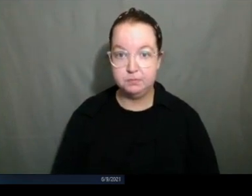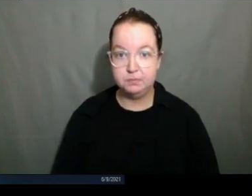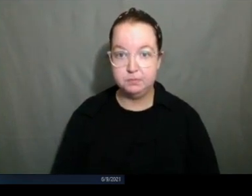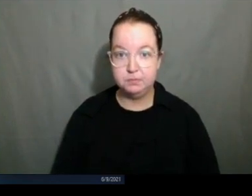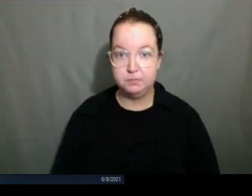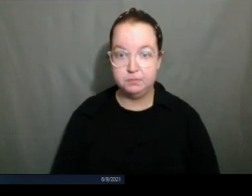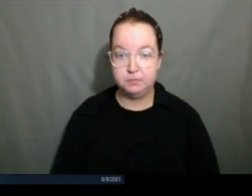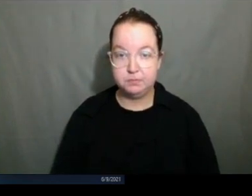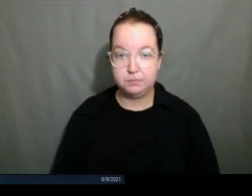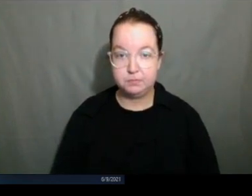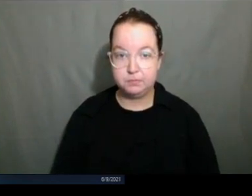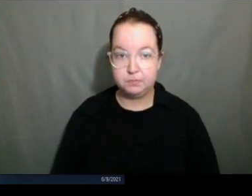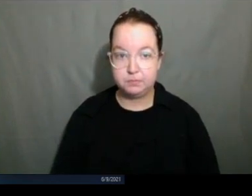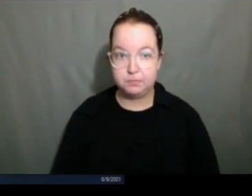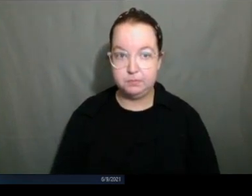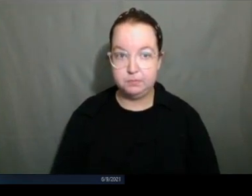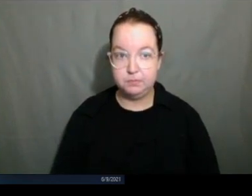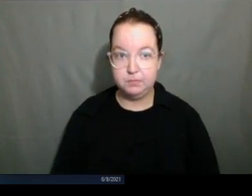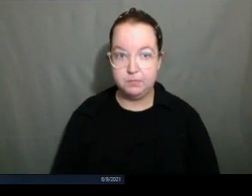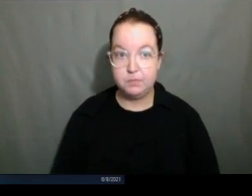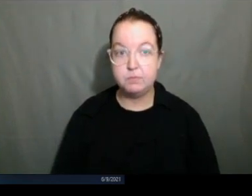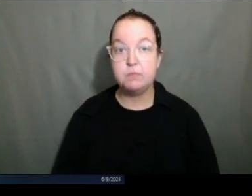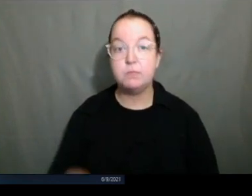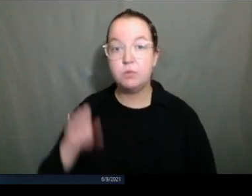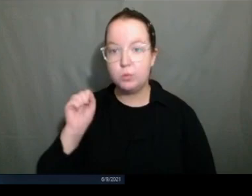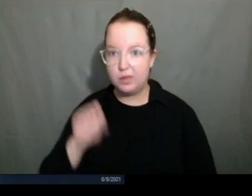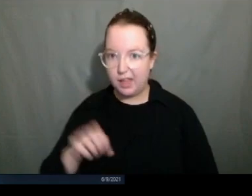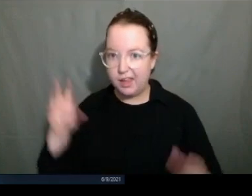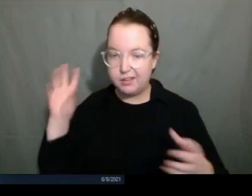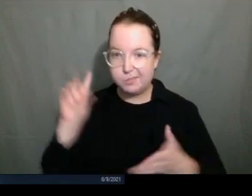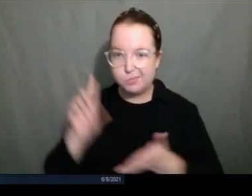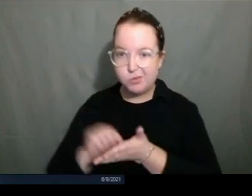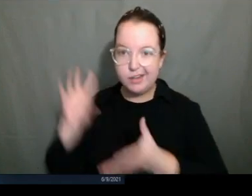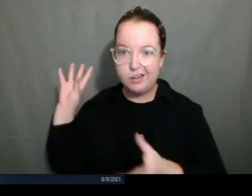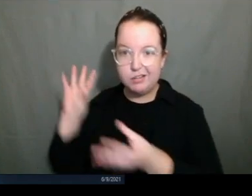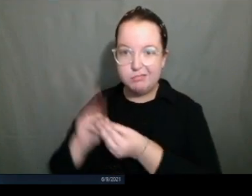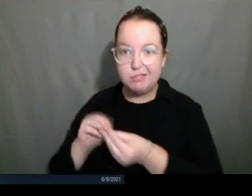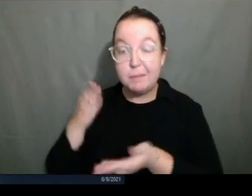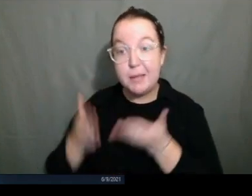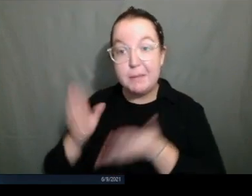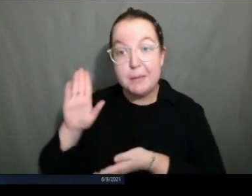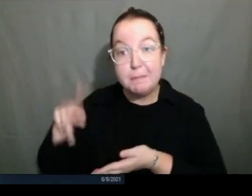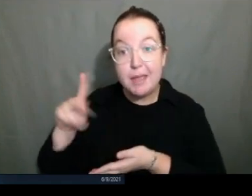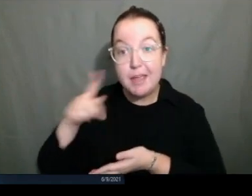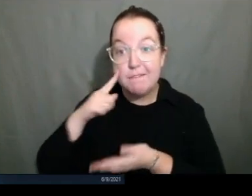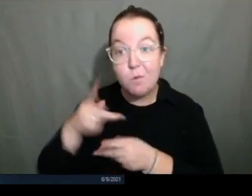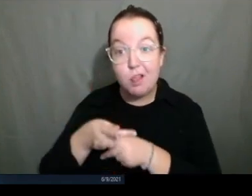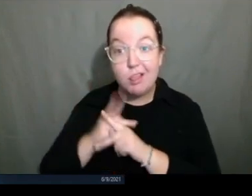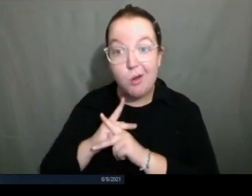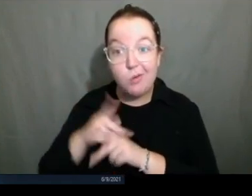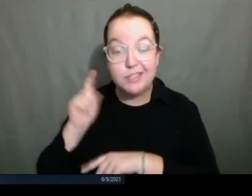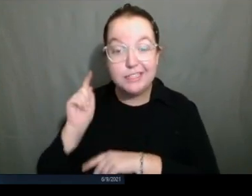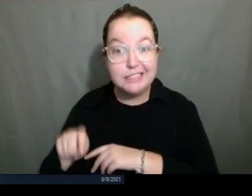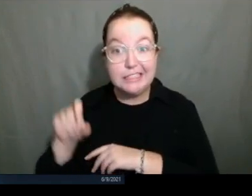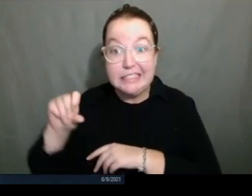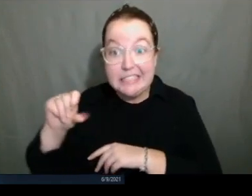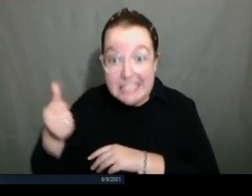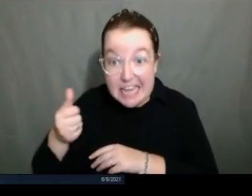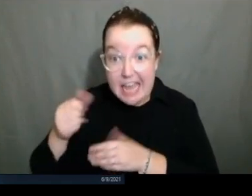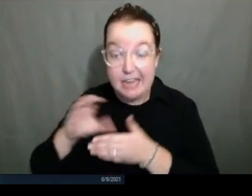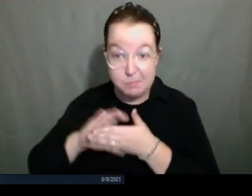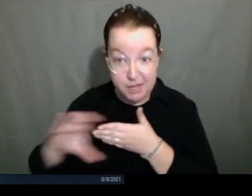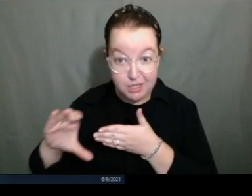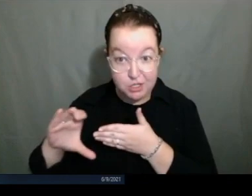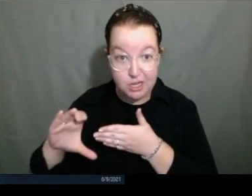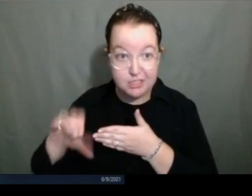You can also batch print your pay stub. So if you, let's say we're going to the bank for a loan and you needed your 10 most recent